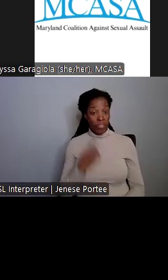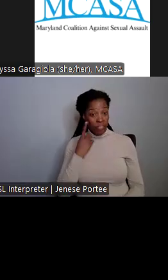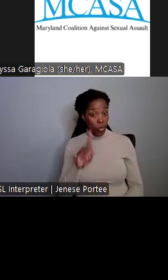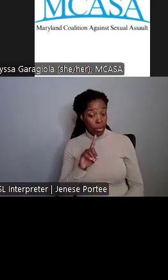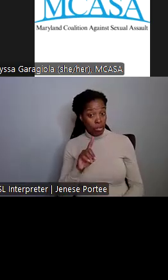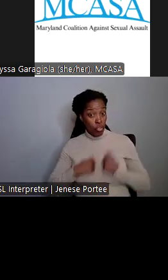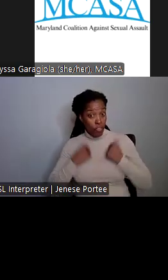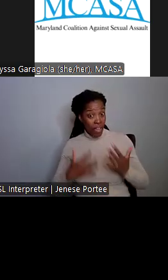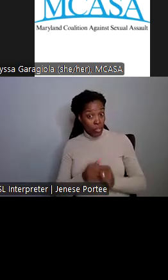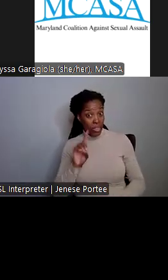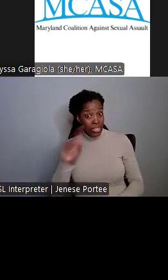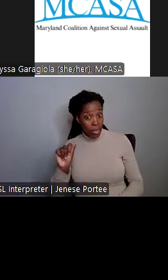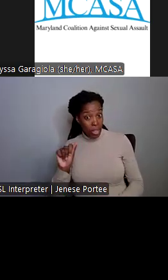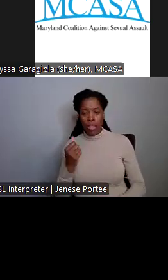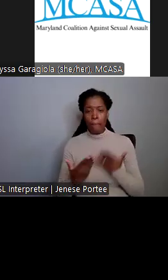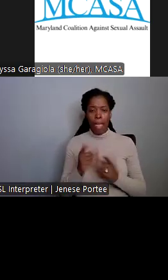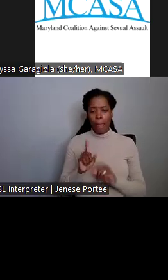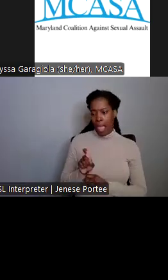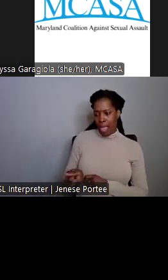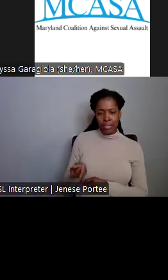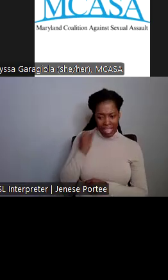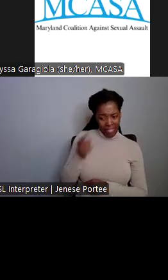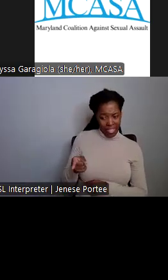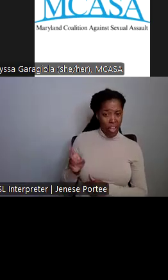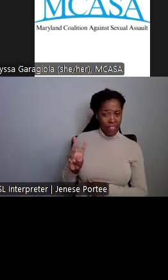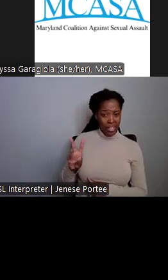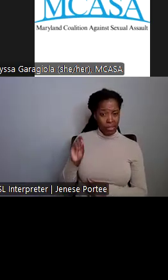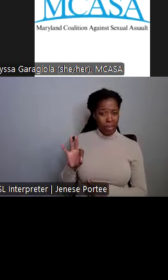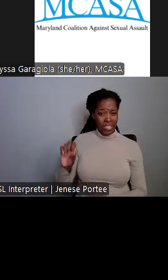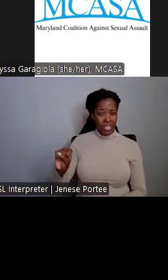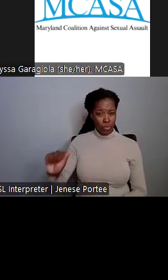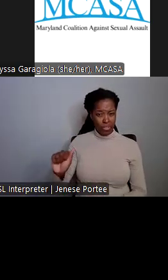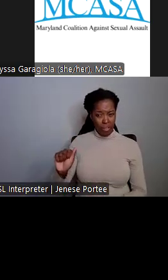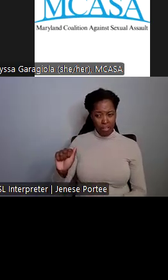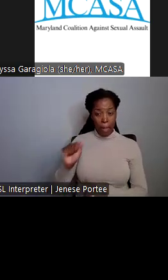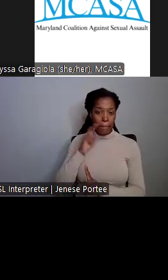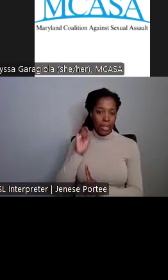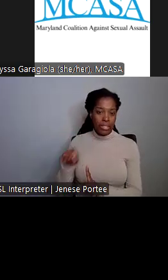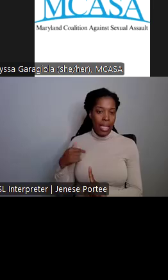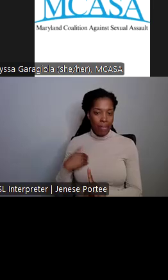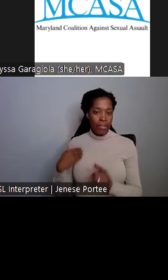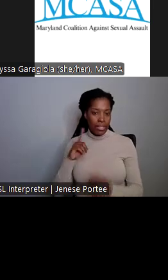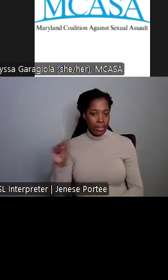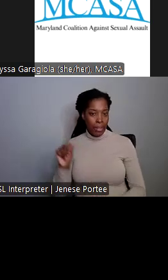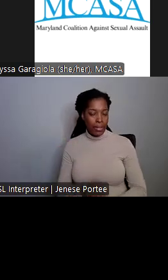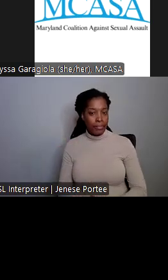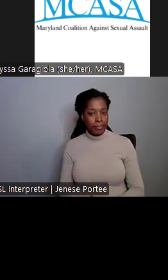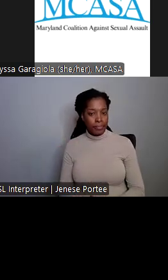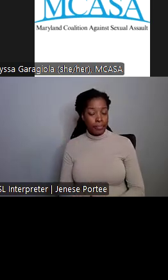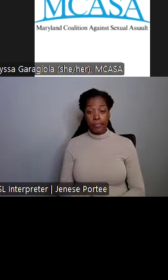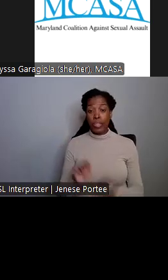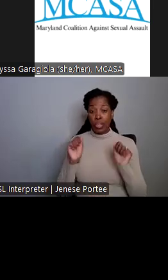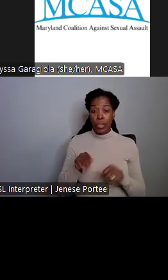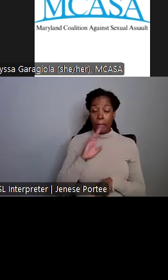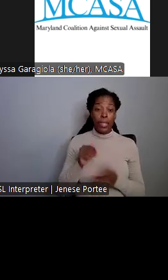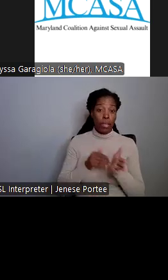questioning whether they can be victims of sexual assault at all just because of their disability. It can look like being frequently denied